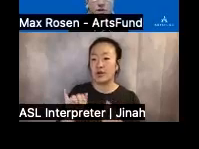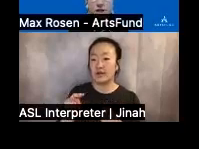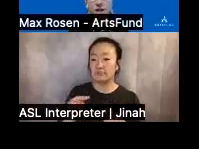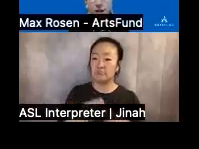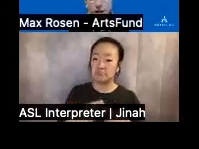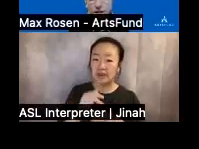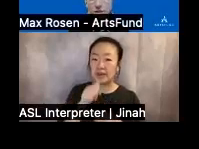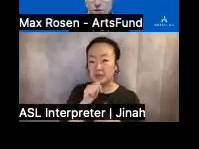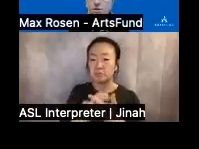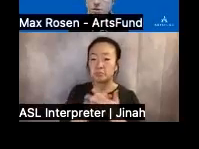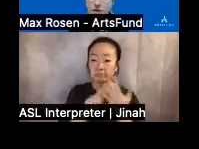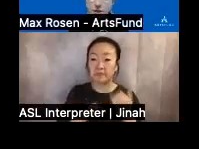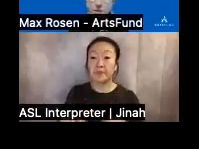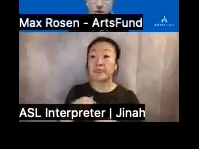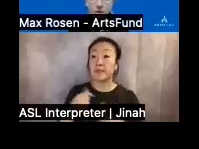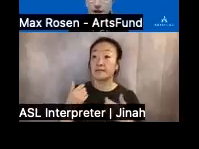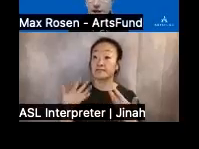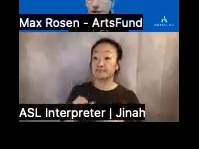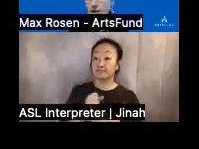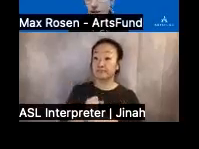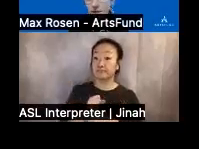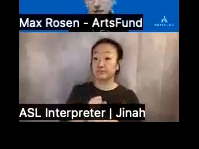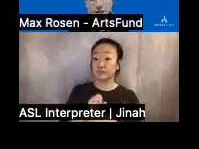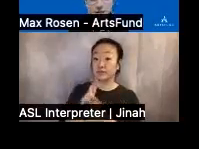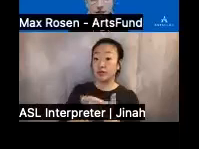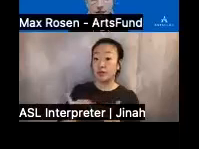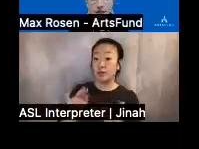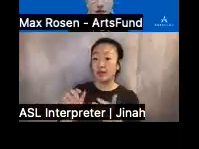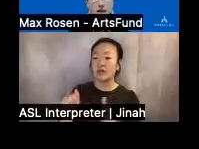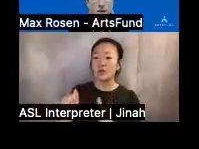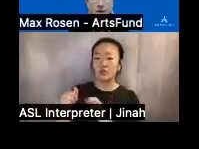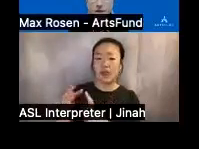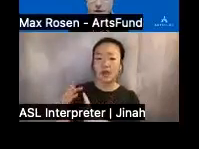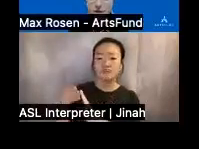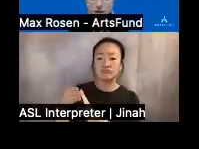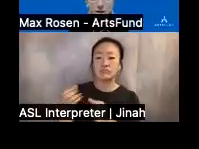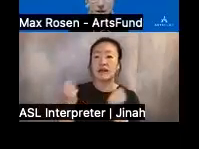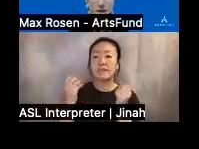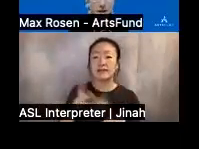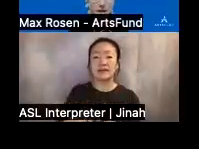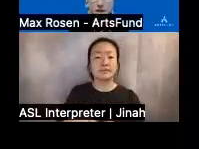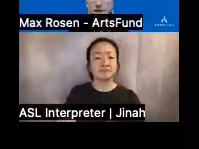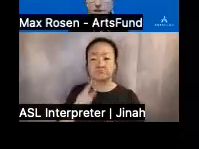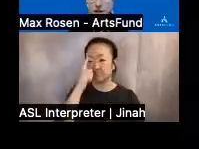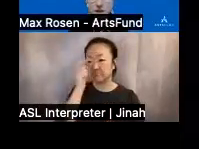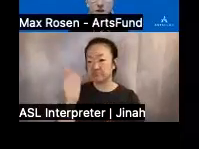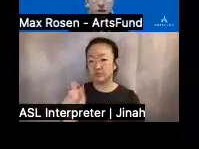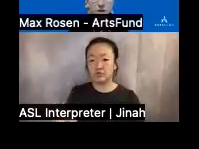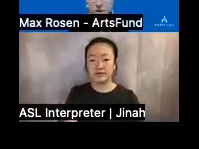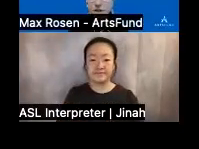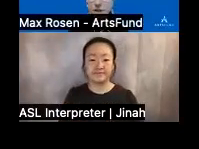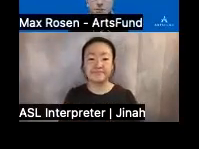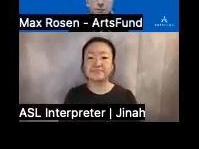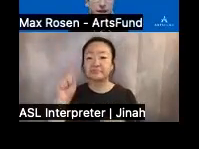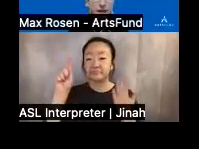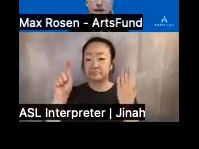Once you create a login, you can revisit the portal as many times as needed. I'm going to scroll down on this login page and